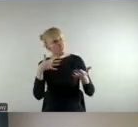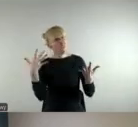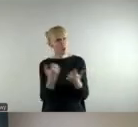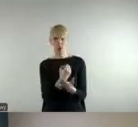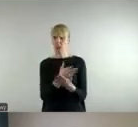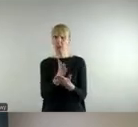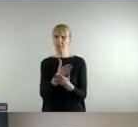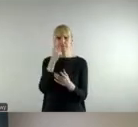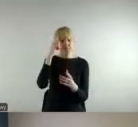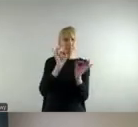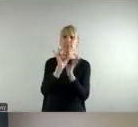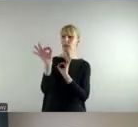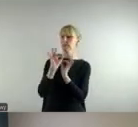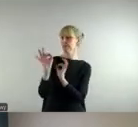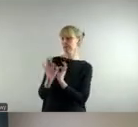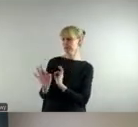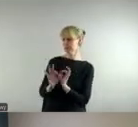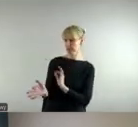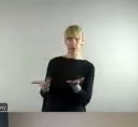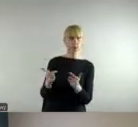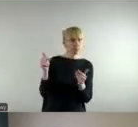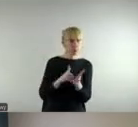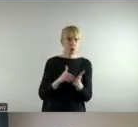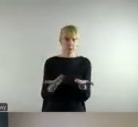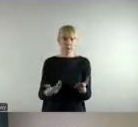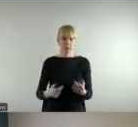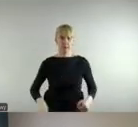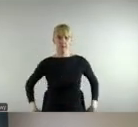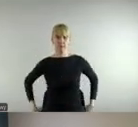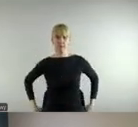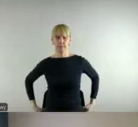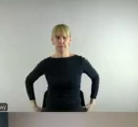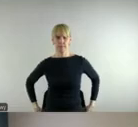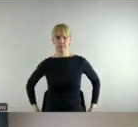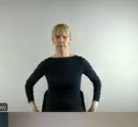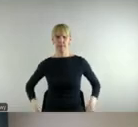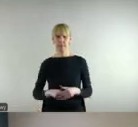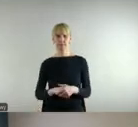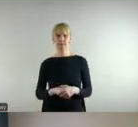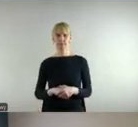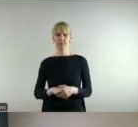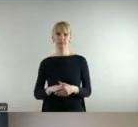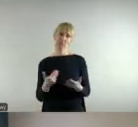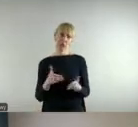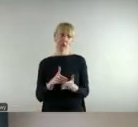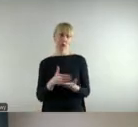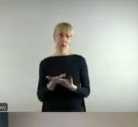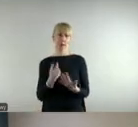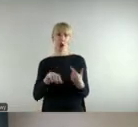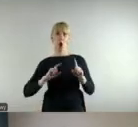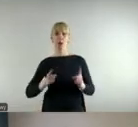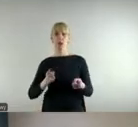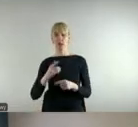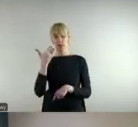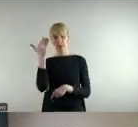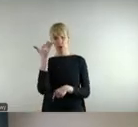groups. And finally, the volunteer organizations is one of the biggest resources for the